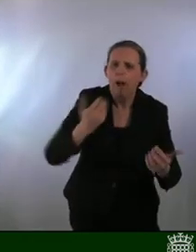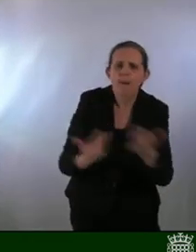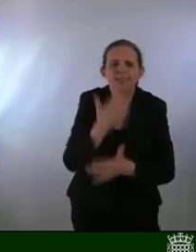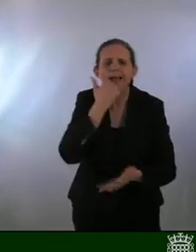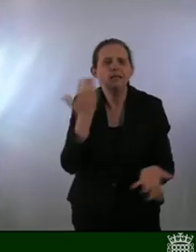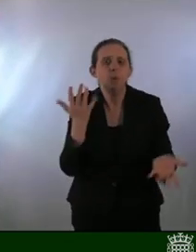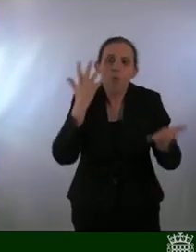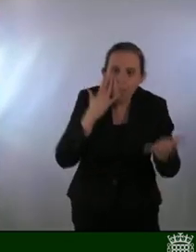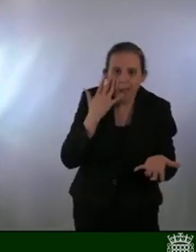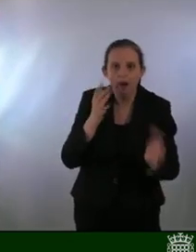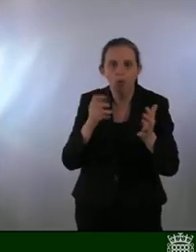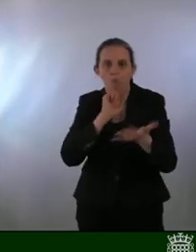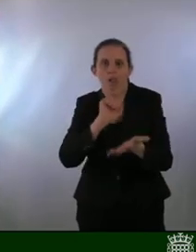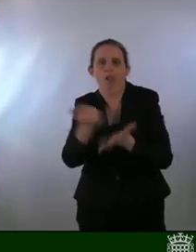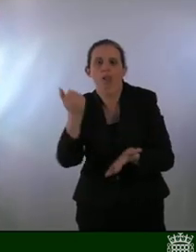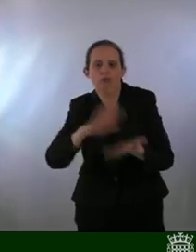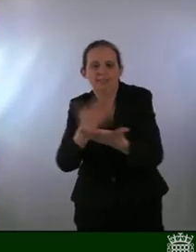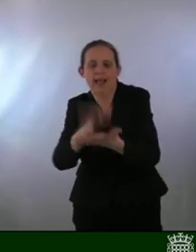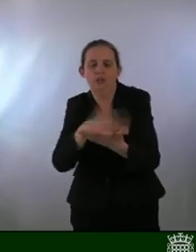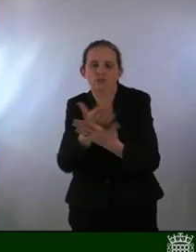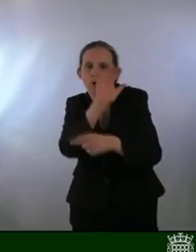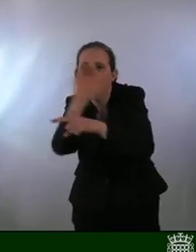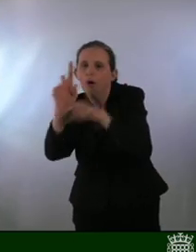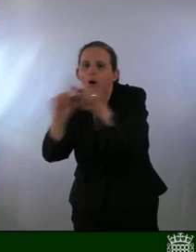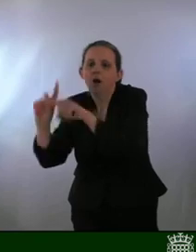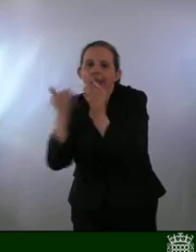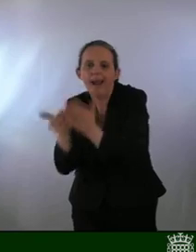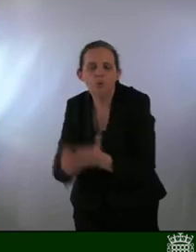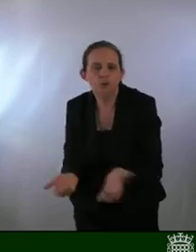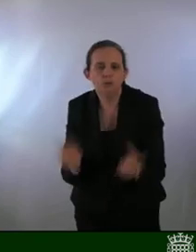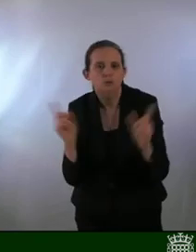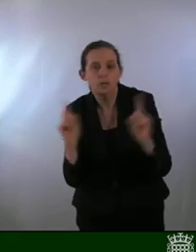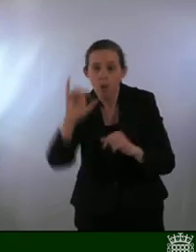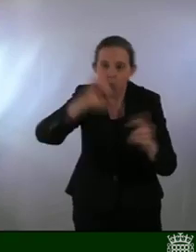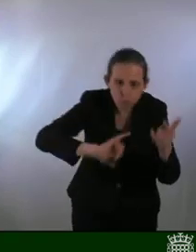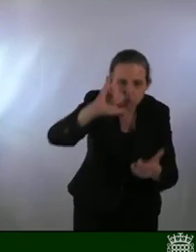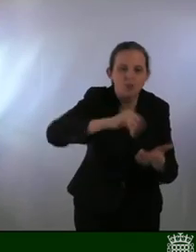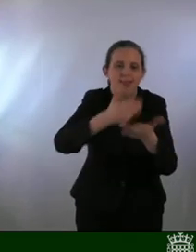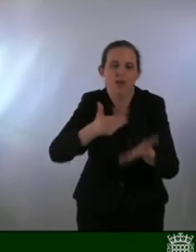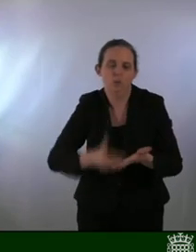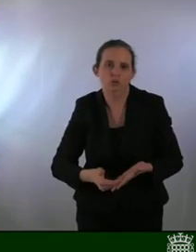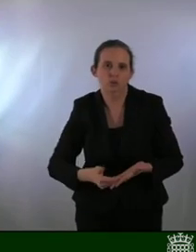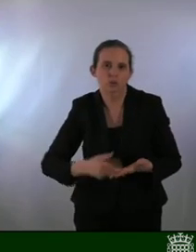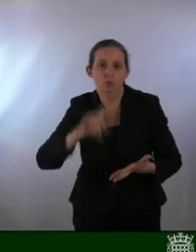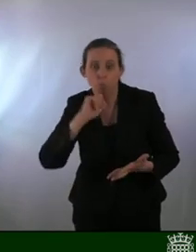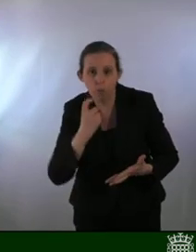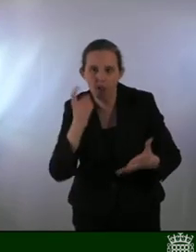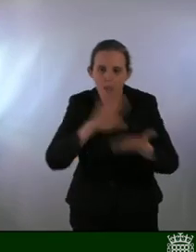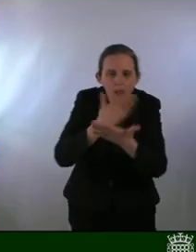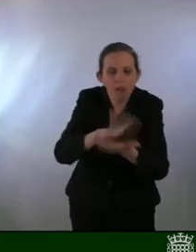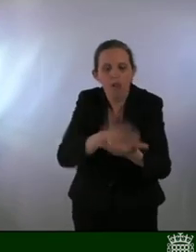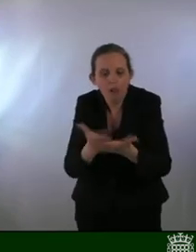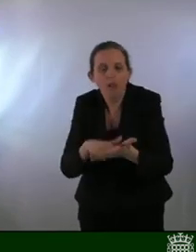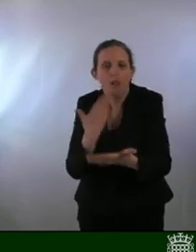when exactly these will be made available? And will you clarify which languages the Department of Health are